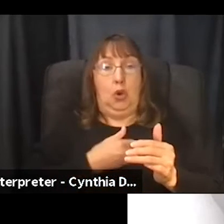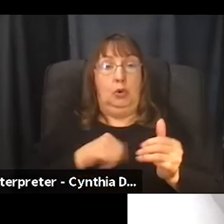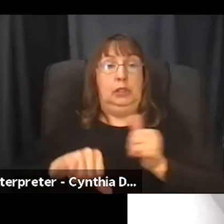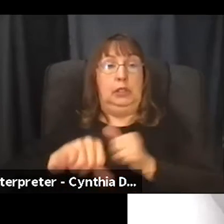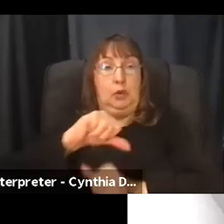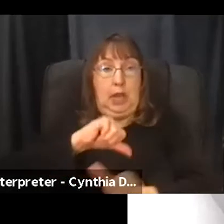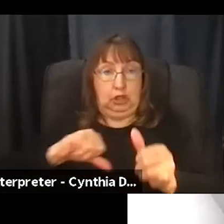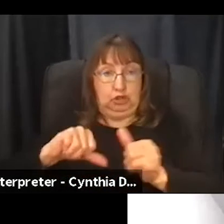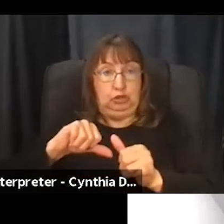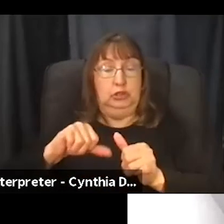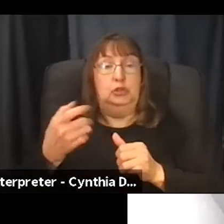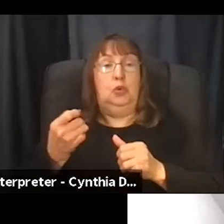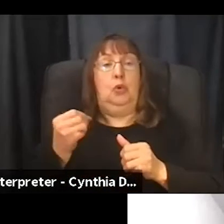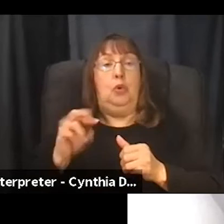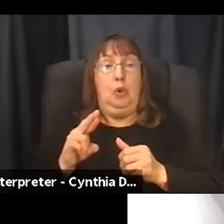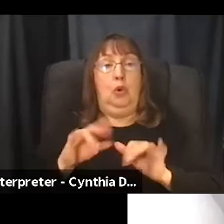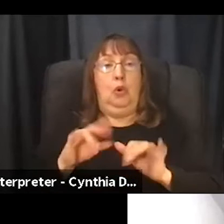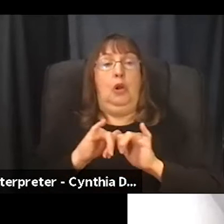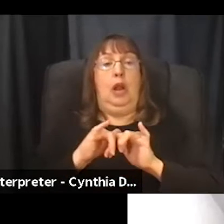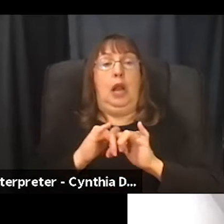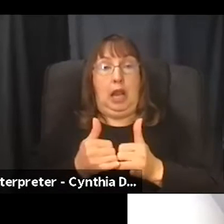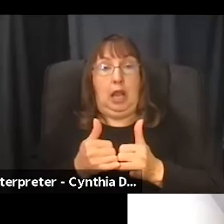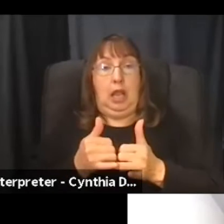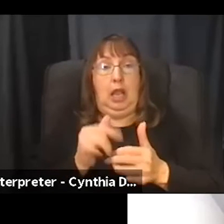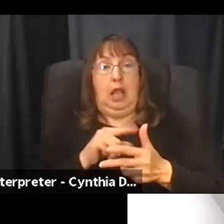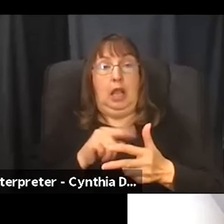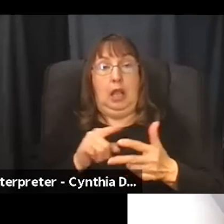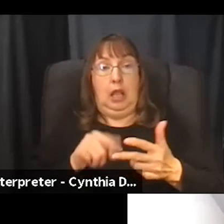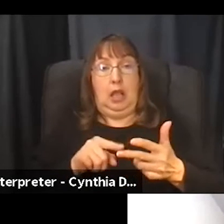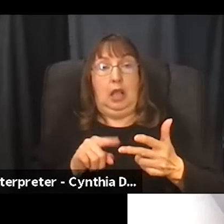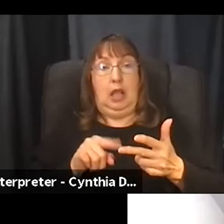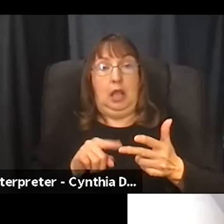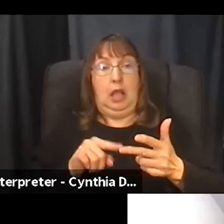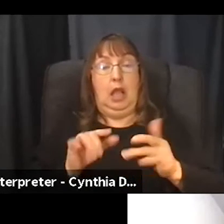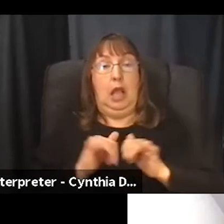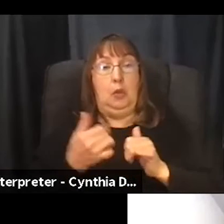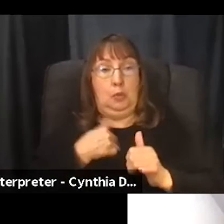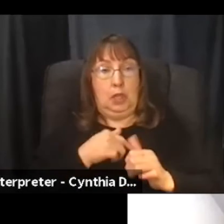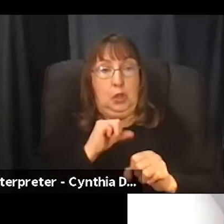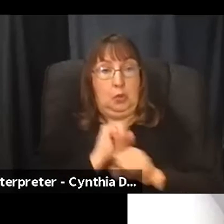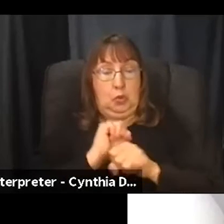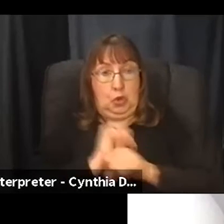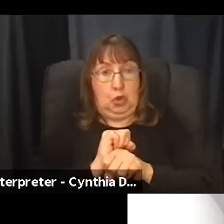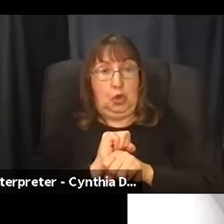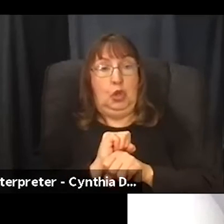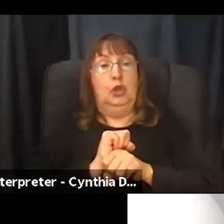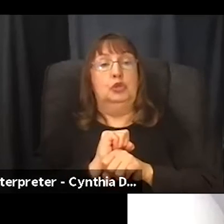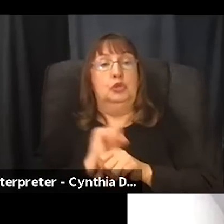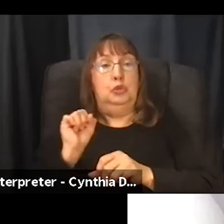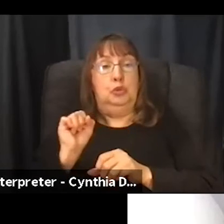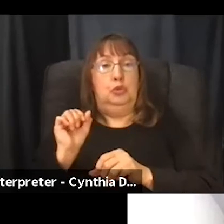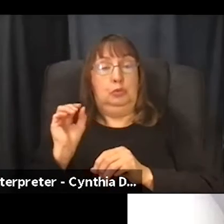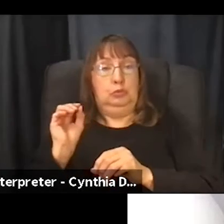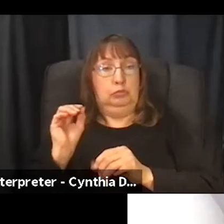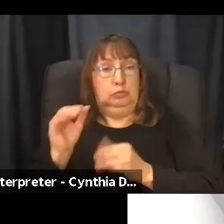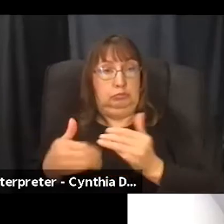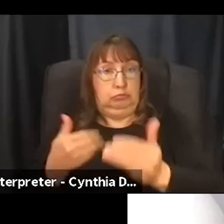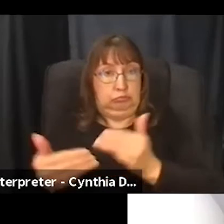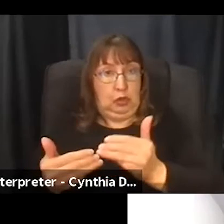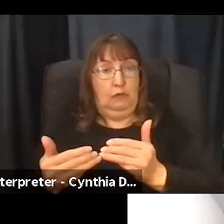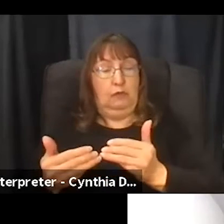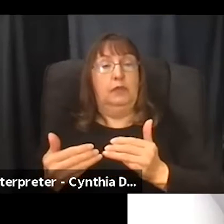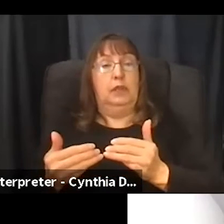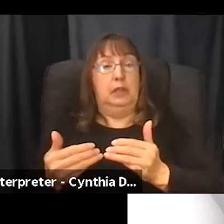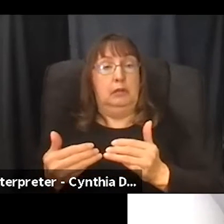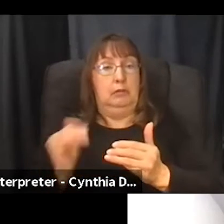interactions, or how we work to put forth this effort? If there